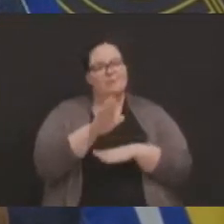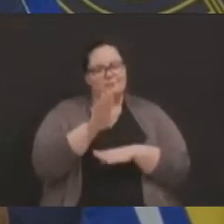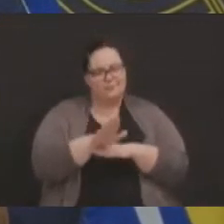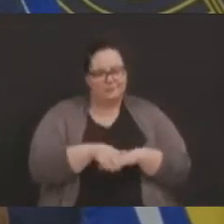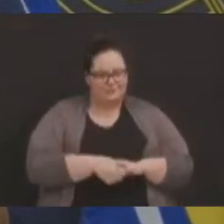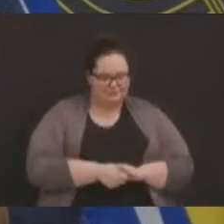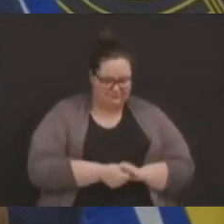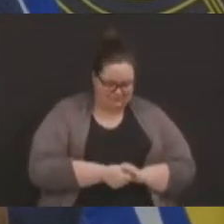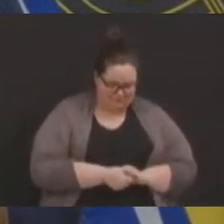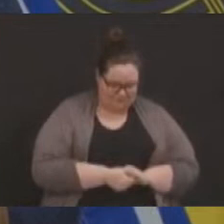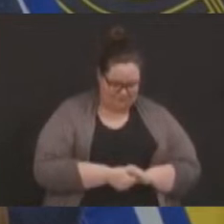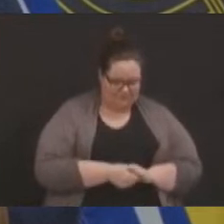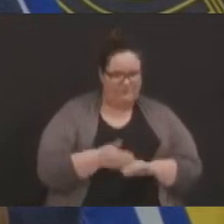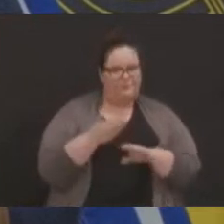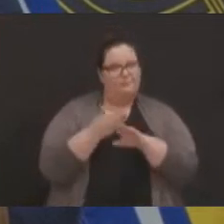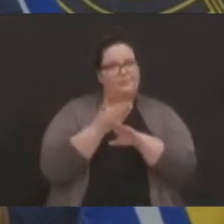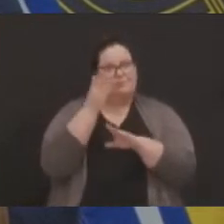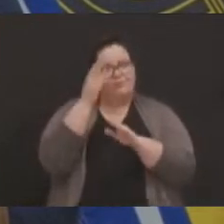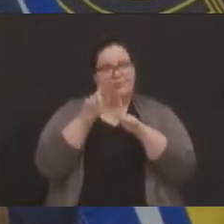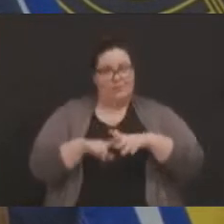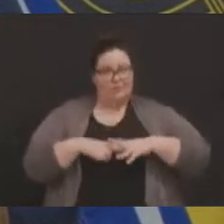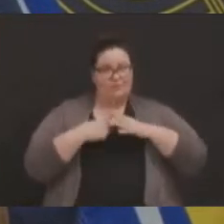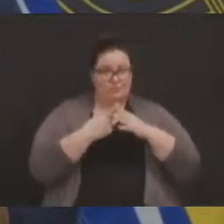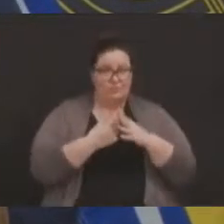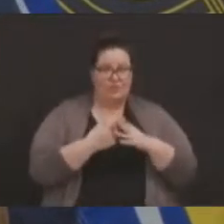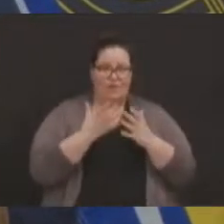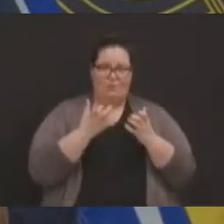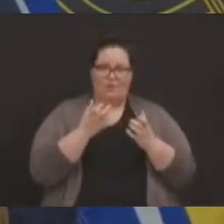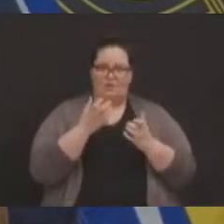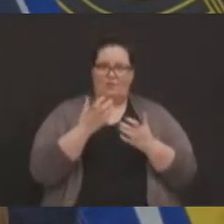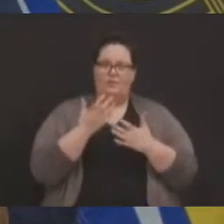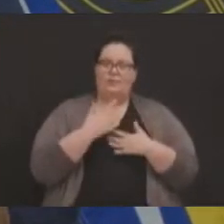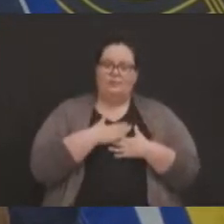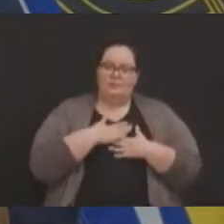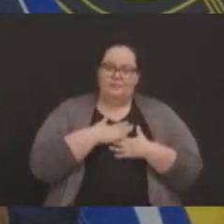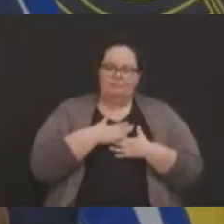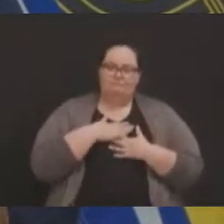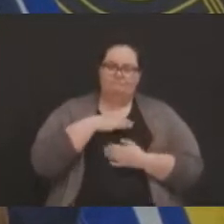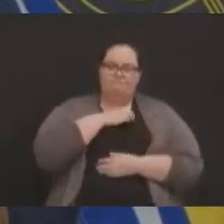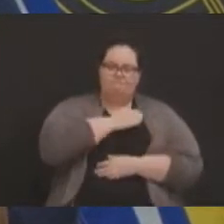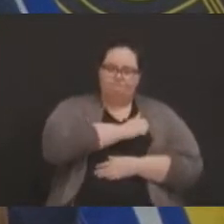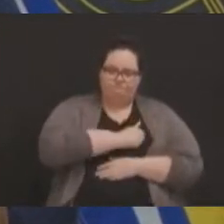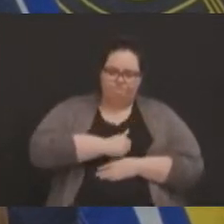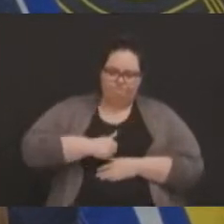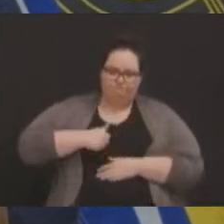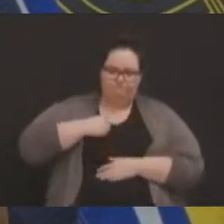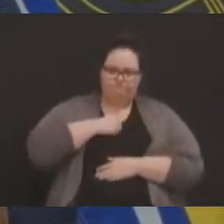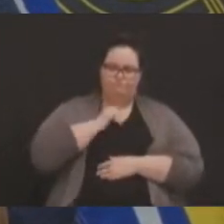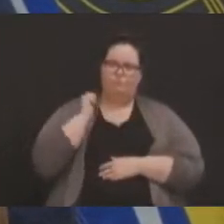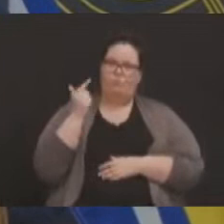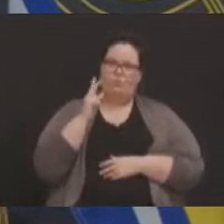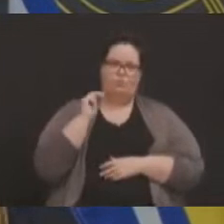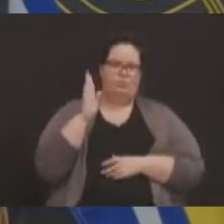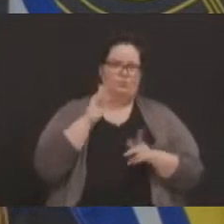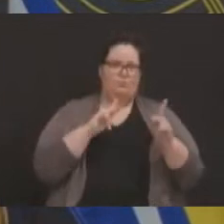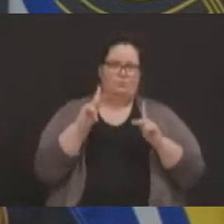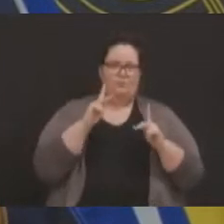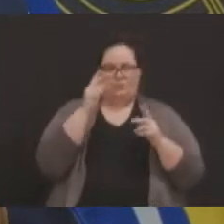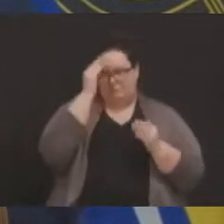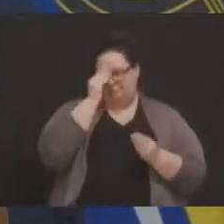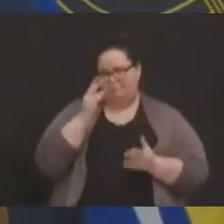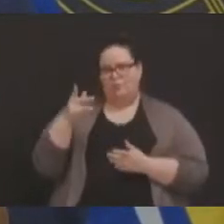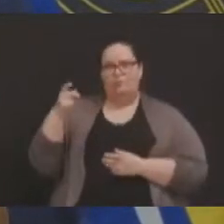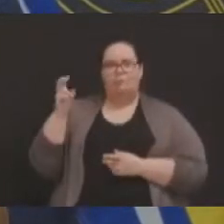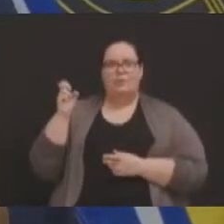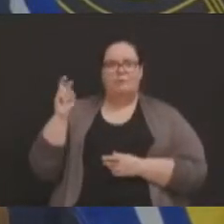Brunswickers to the Premier and his brother Denny and their family on the loss of their beloved mother, Bertha Higgs, at the age